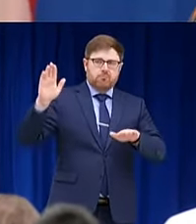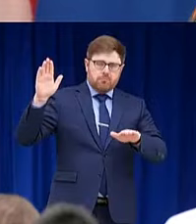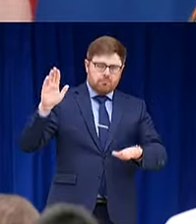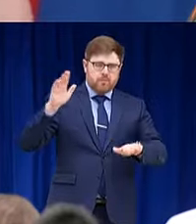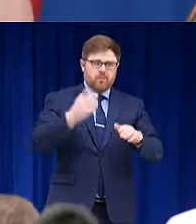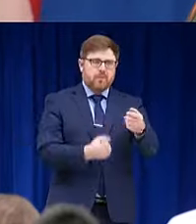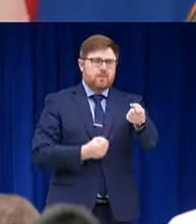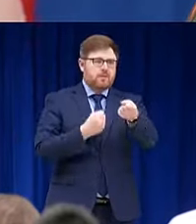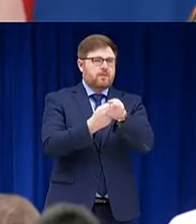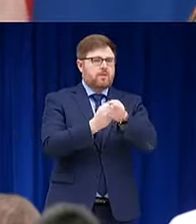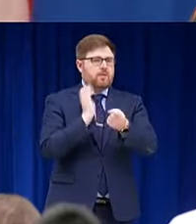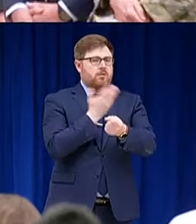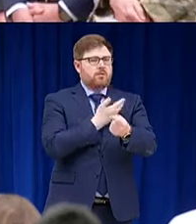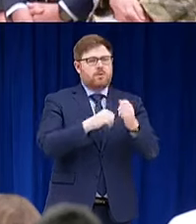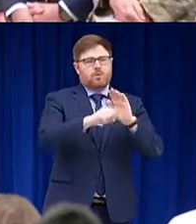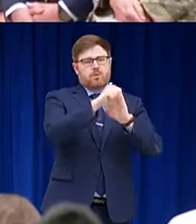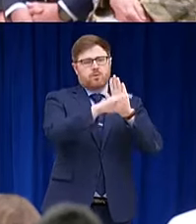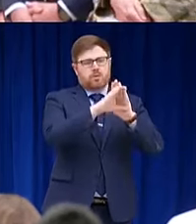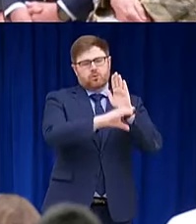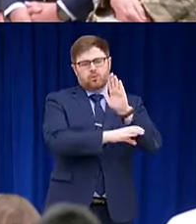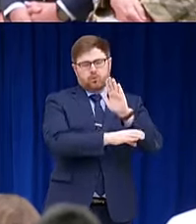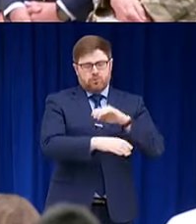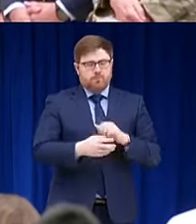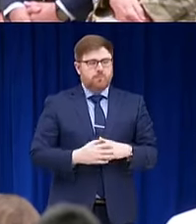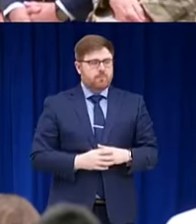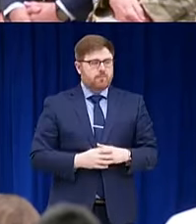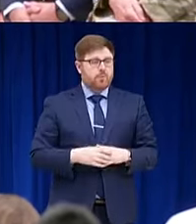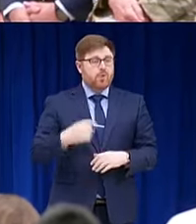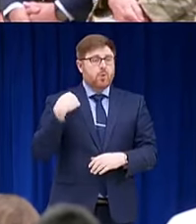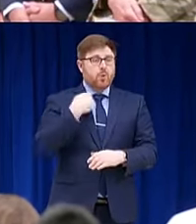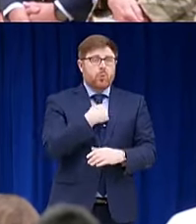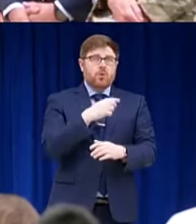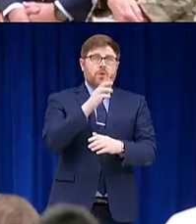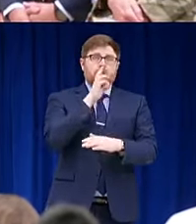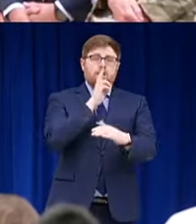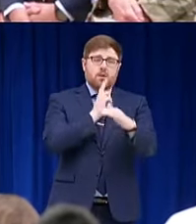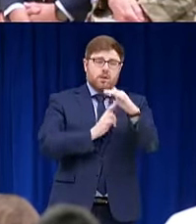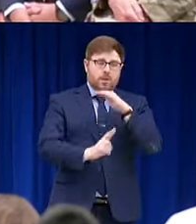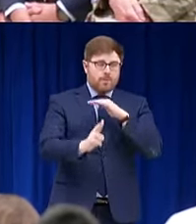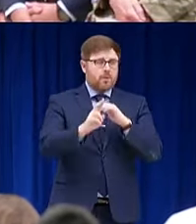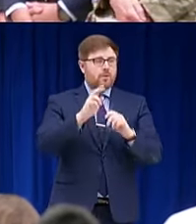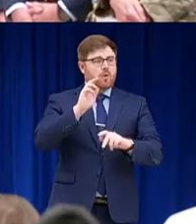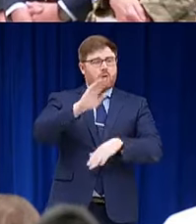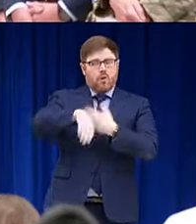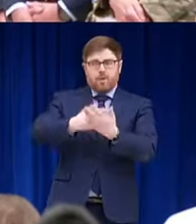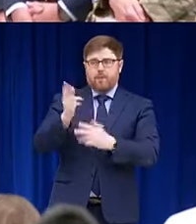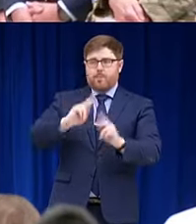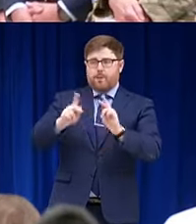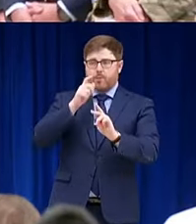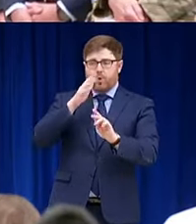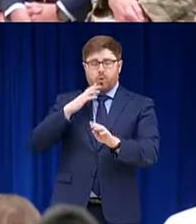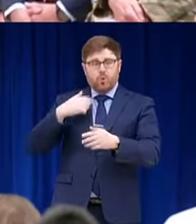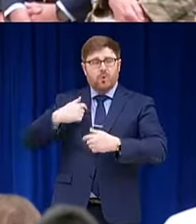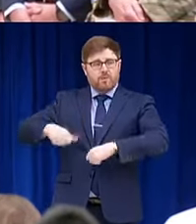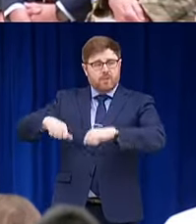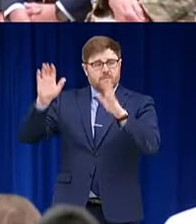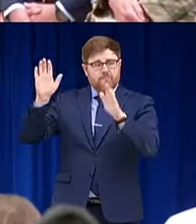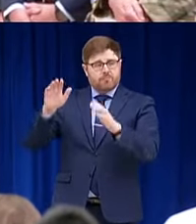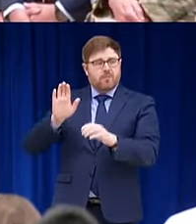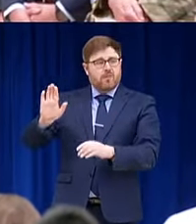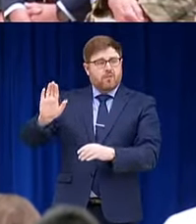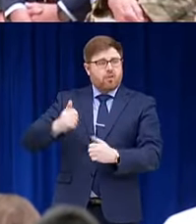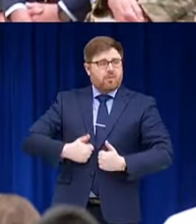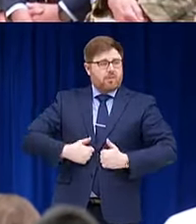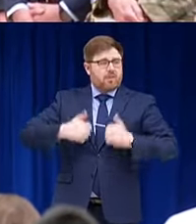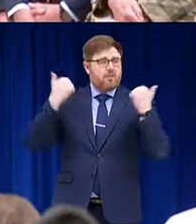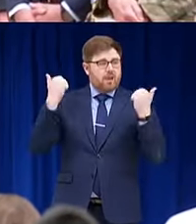Constitution. We particularly stand humbled by the example of those who have given their lifeblood for those who might otherwise